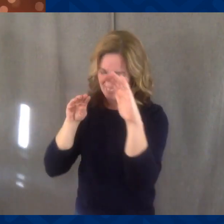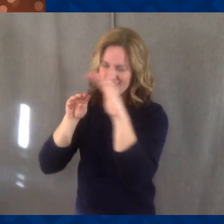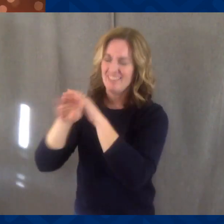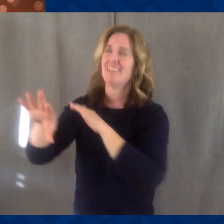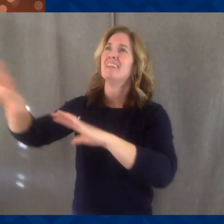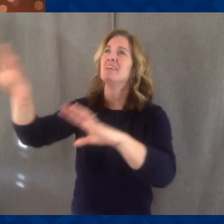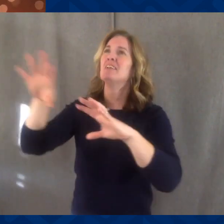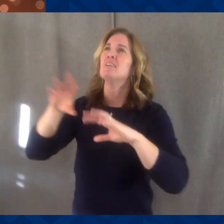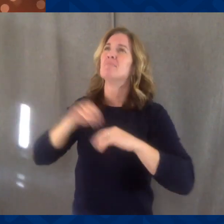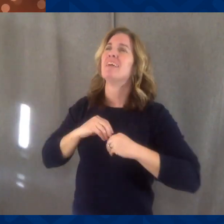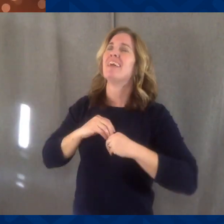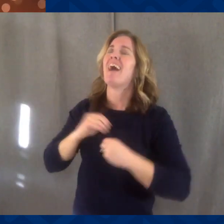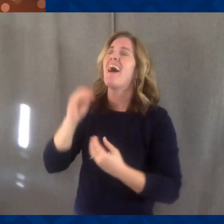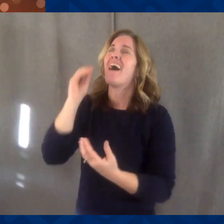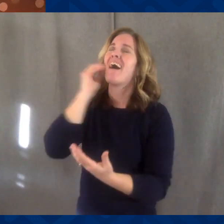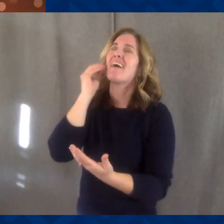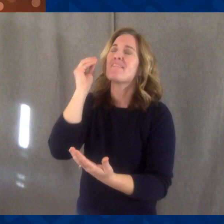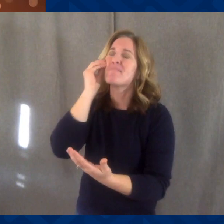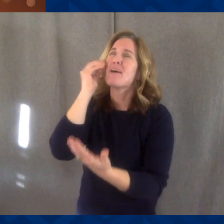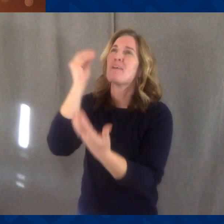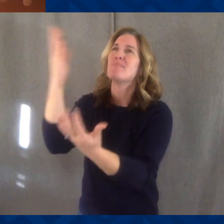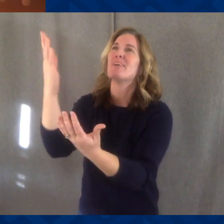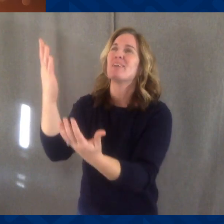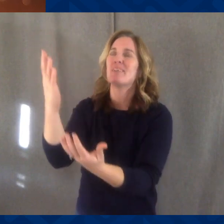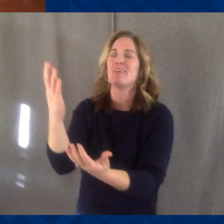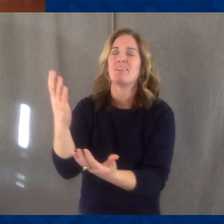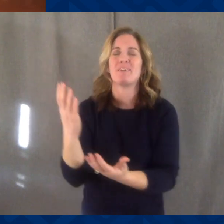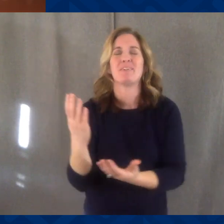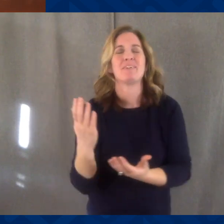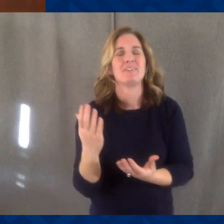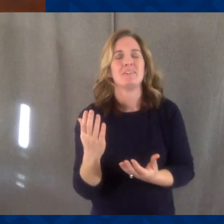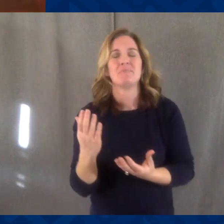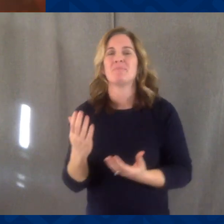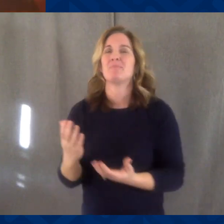home. You're calling me, I'm coming home.